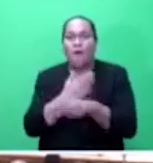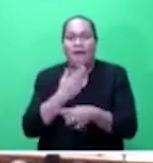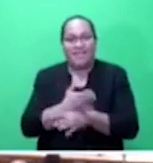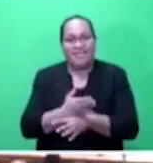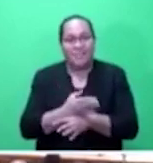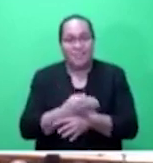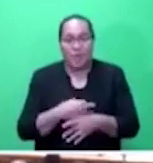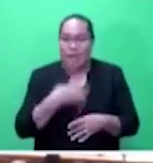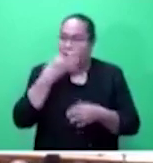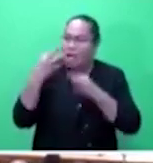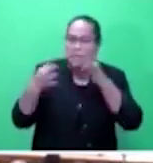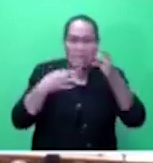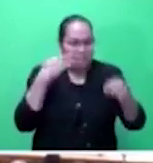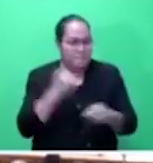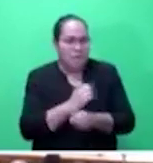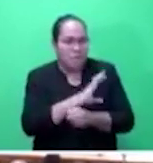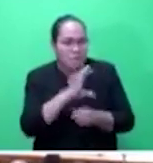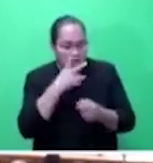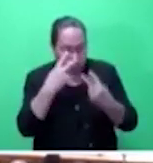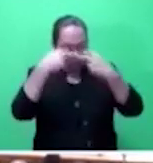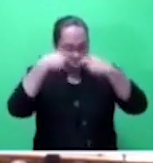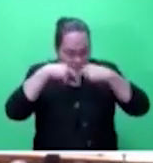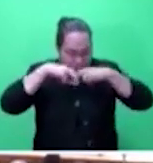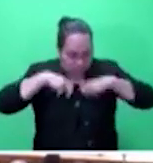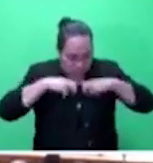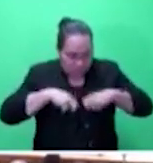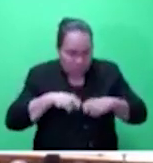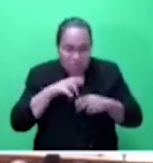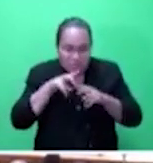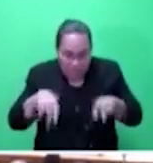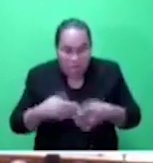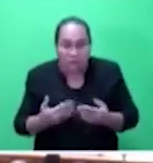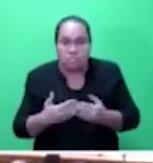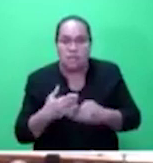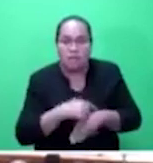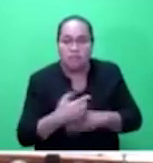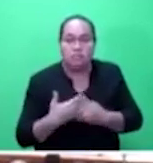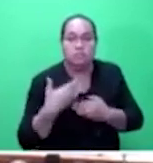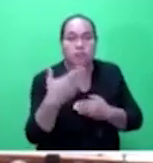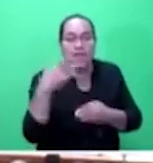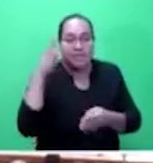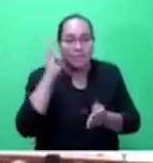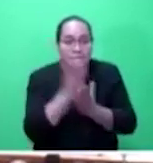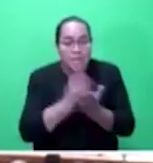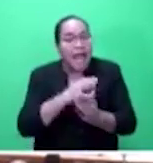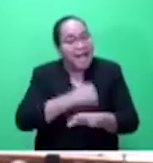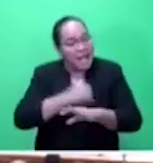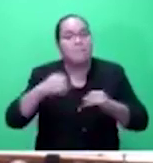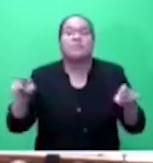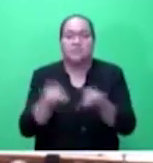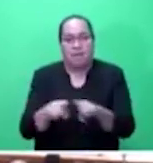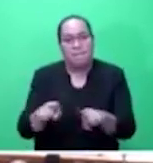ask businesses and individuals to look inward through the duration of this crisis and this budget, government must do the